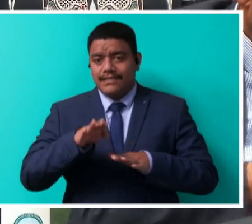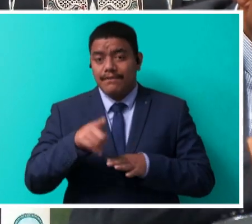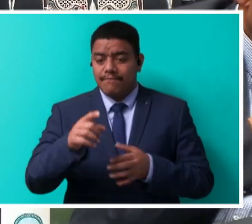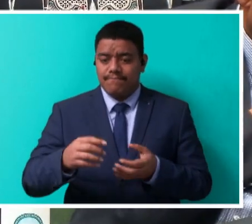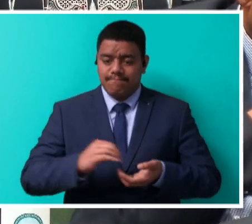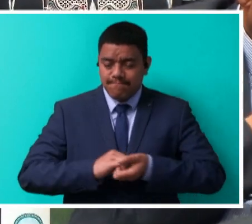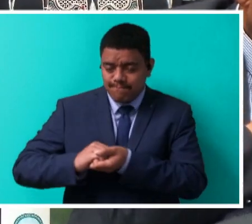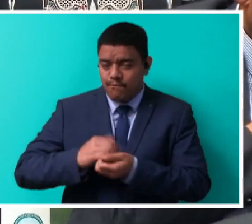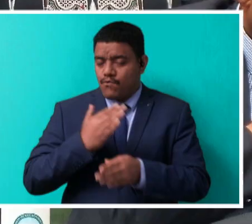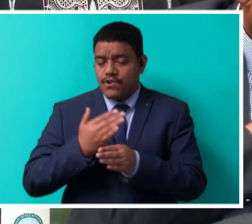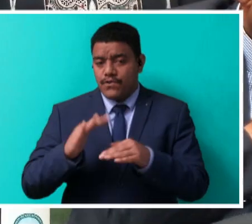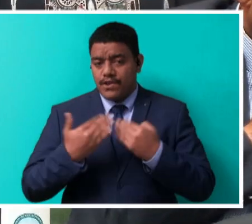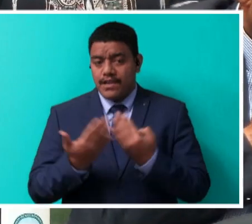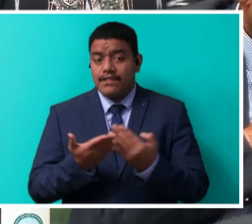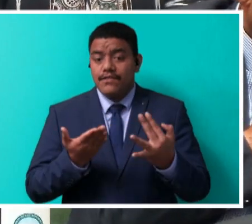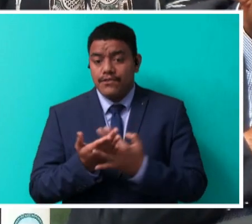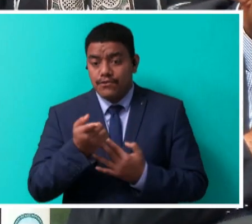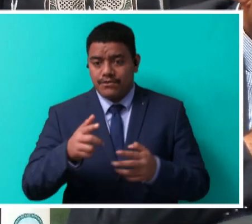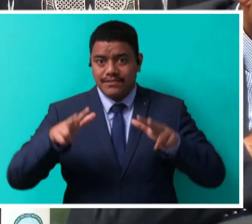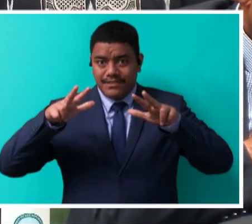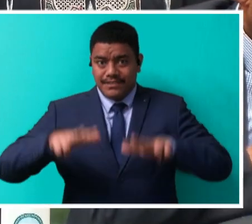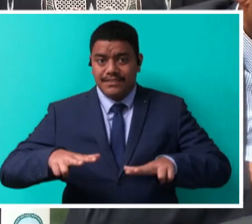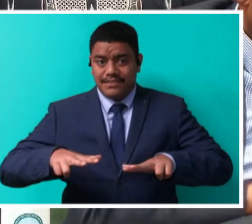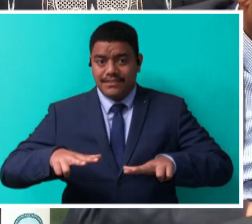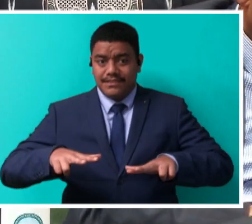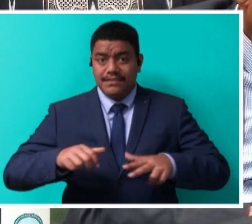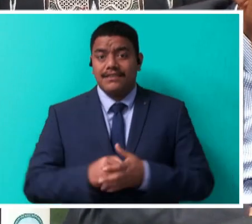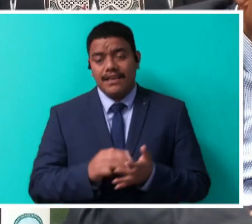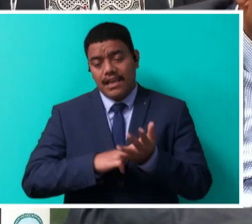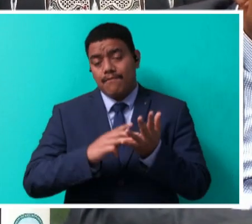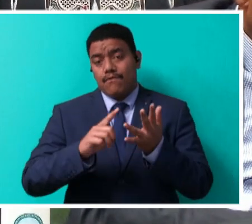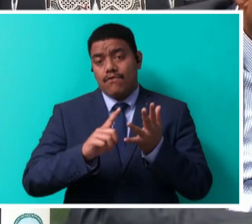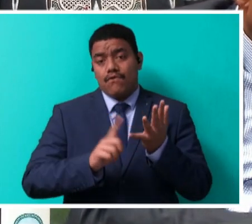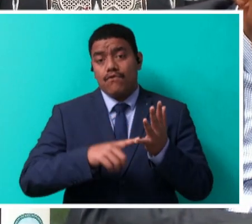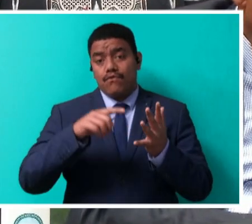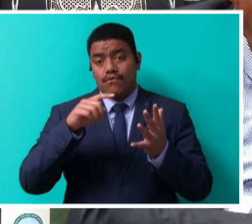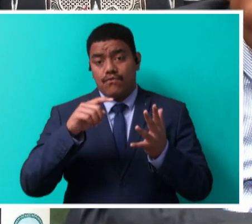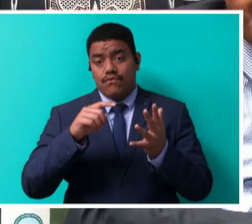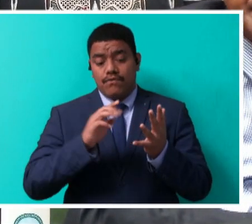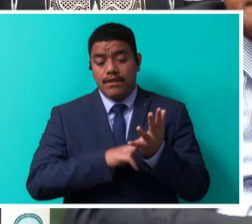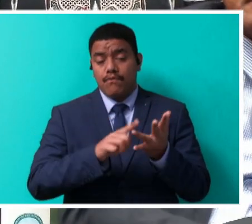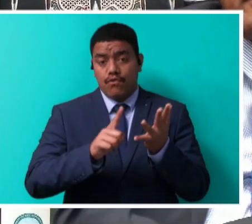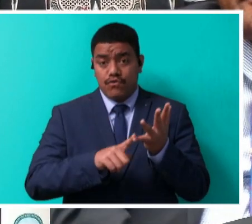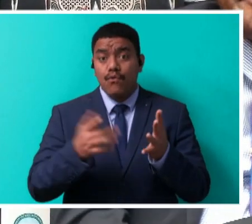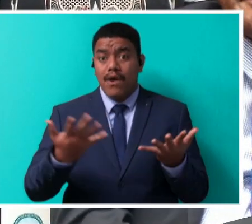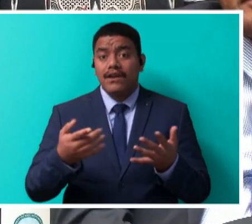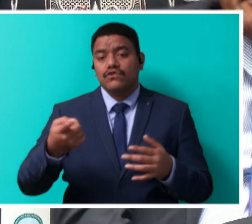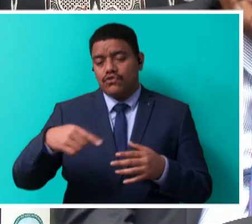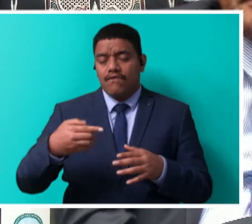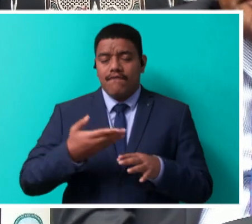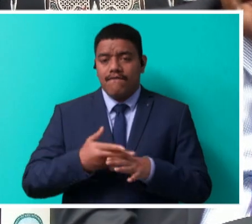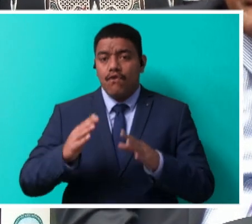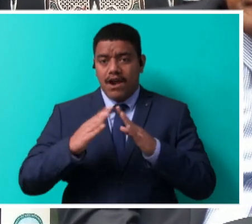cooperation through the signing of a memorandum of understanding hosted at Super Bowl House at